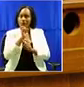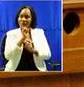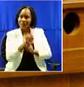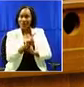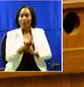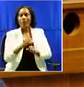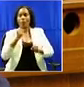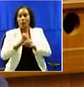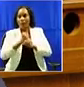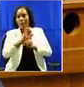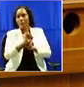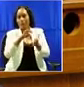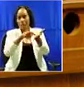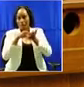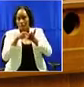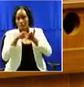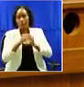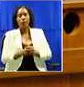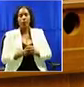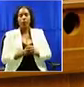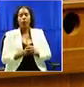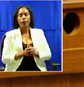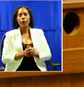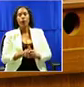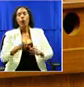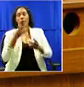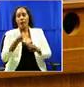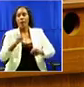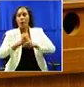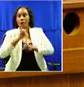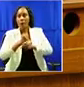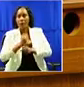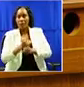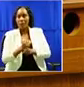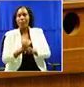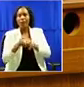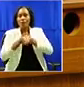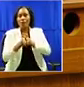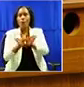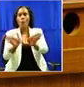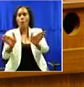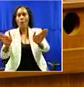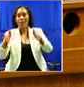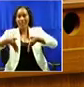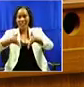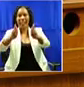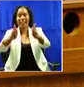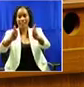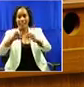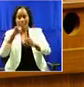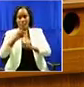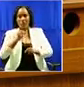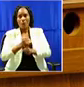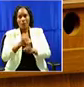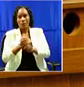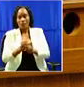economic reforms, Operation Vulindlela will be implemented as a joint initiative of